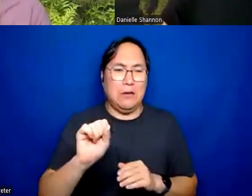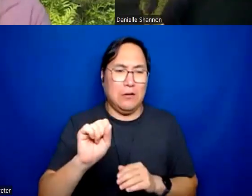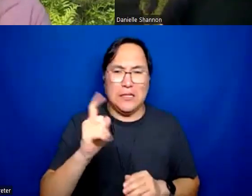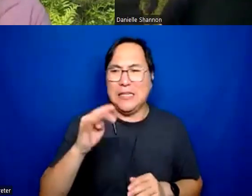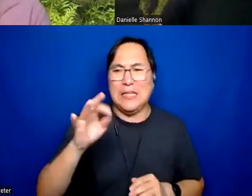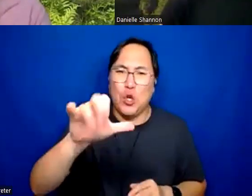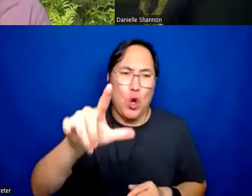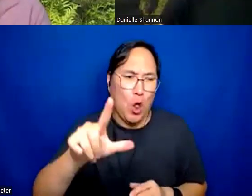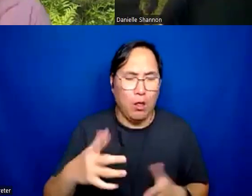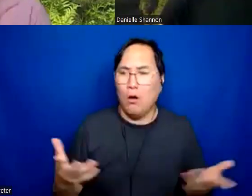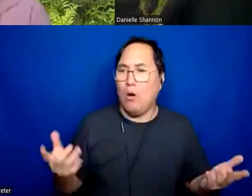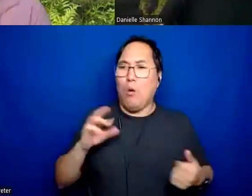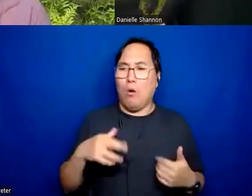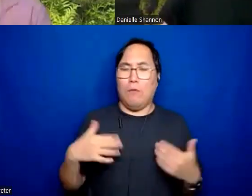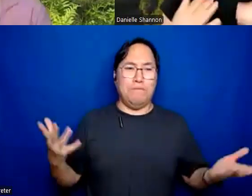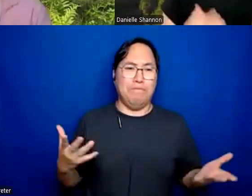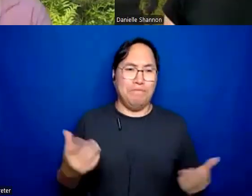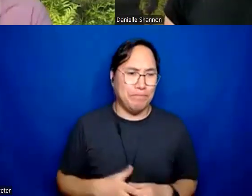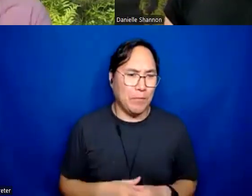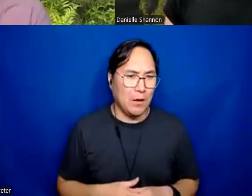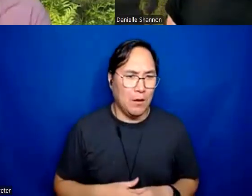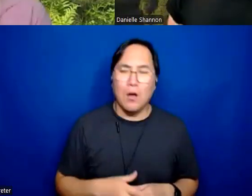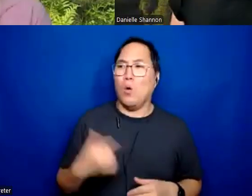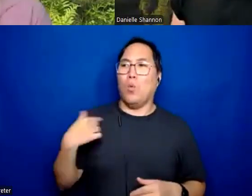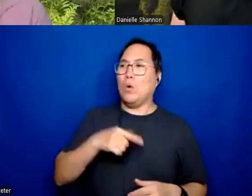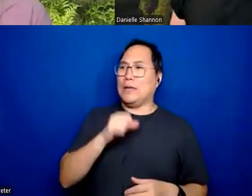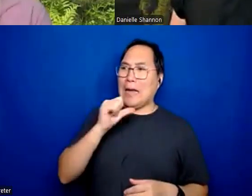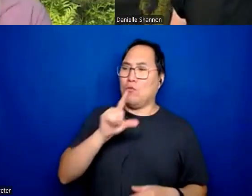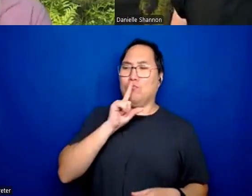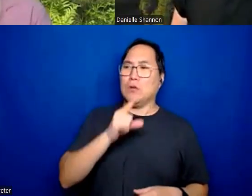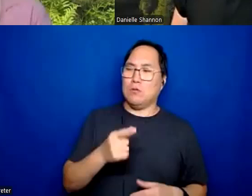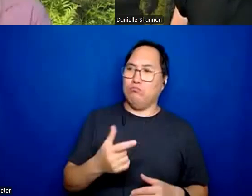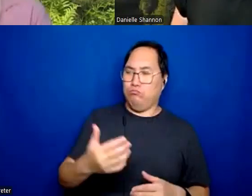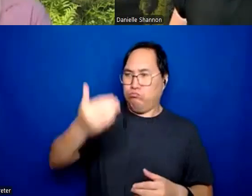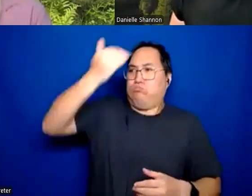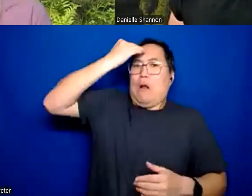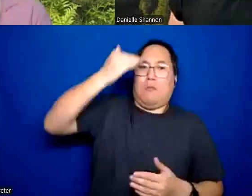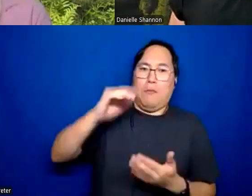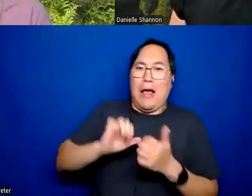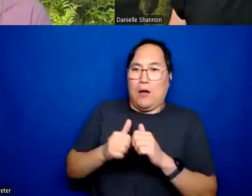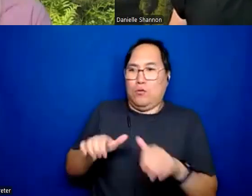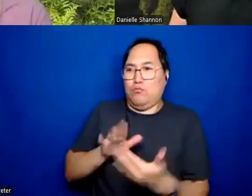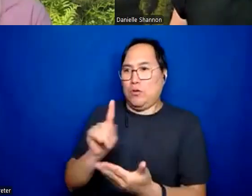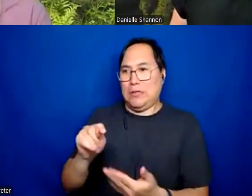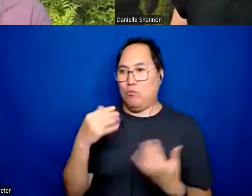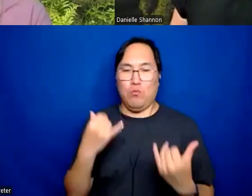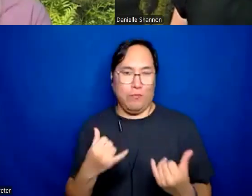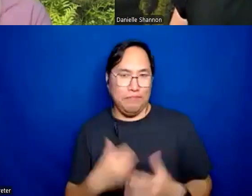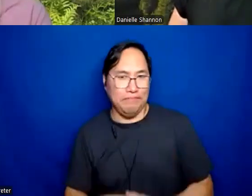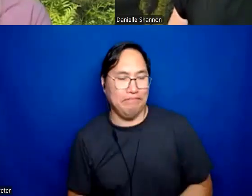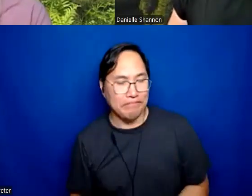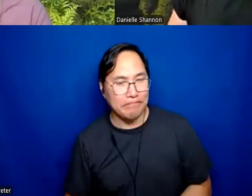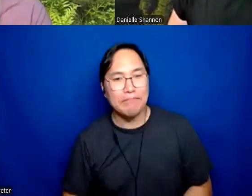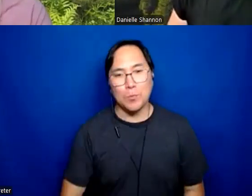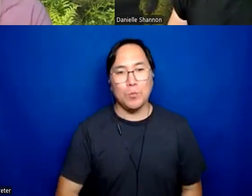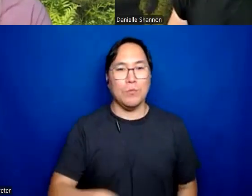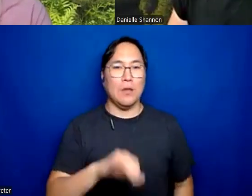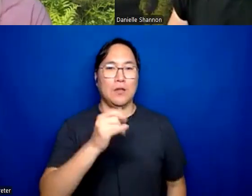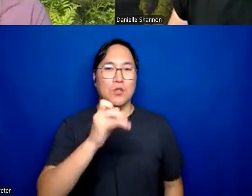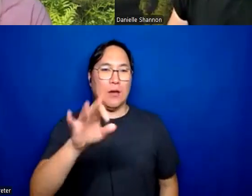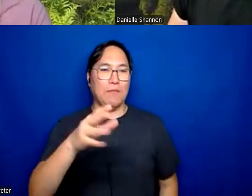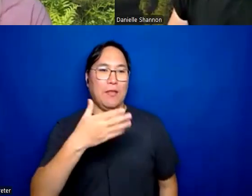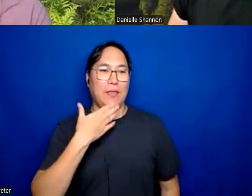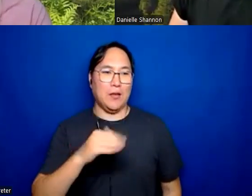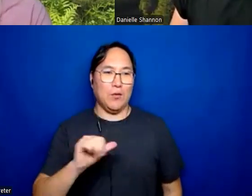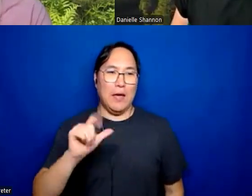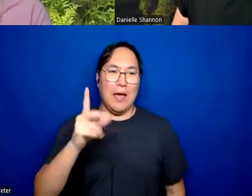about the landscape than maybe we're well versed in at this time, and something to work on. Yeah, thanks for that. I guess, Alison,